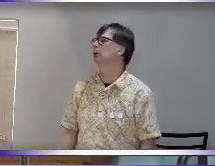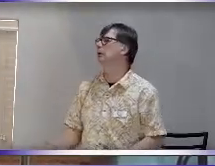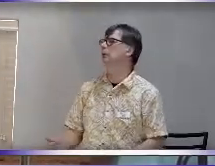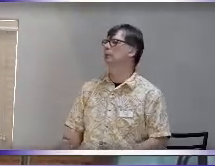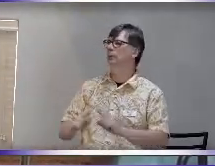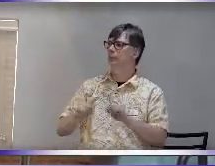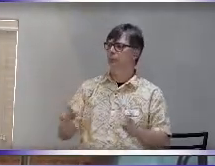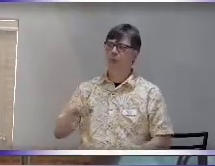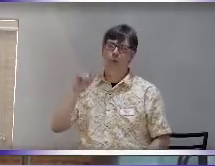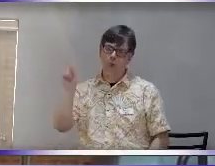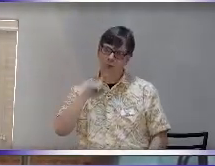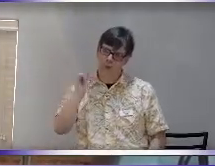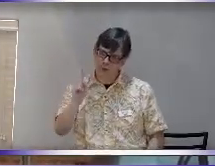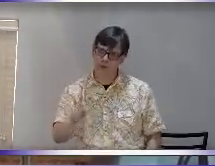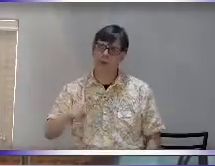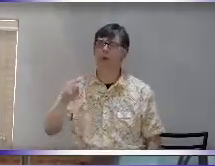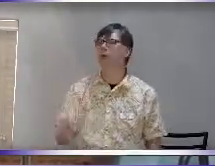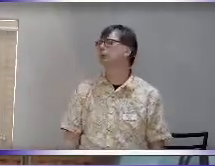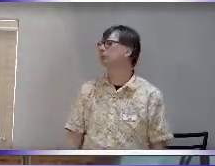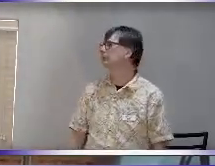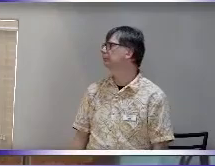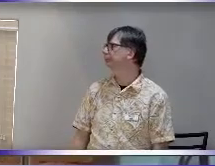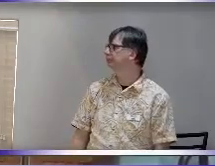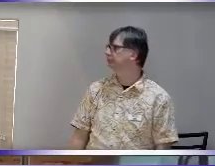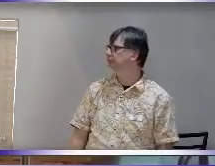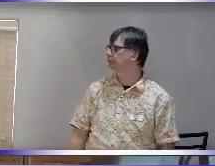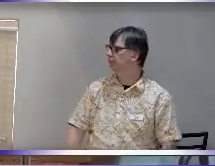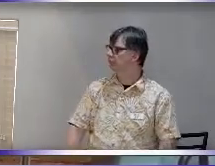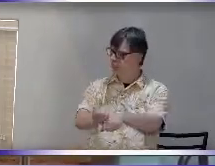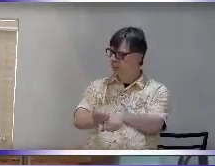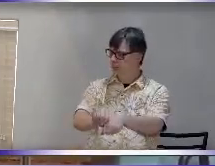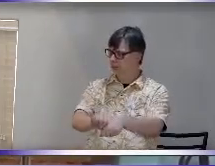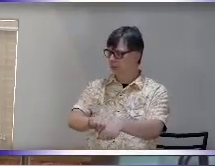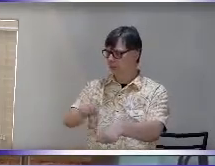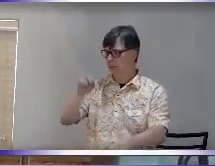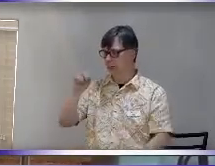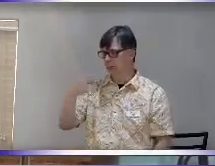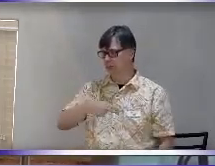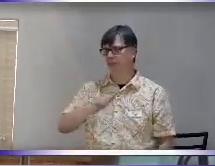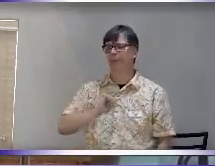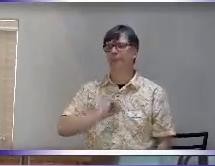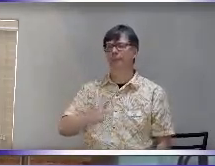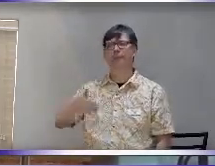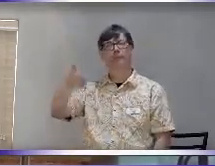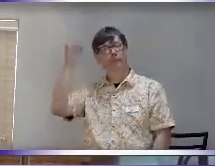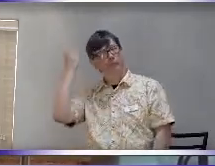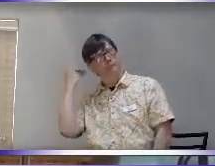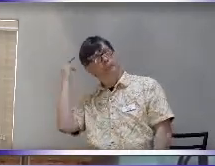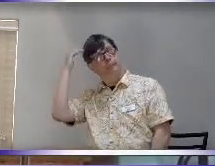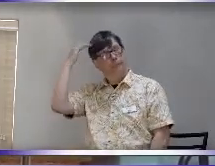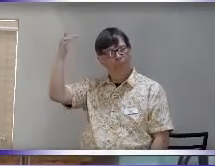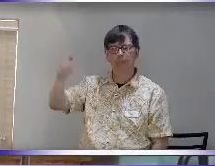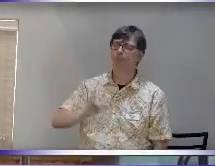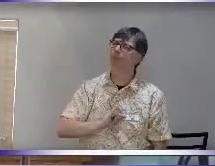say, there's only one, there's only one. So from my earliest memories, I